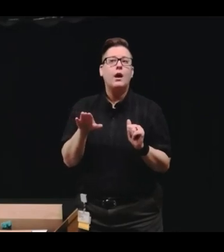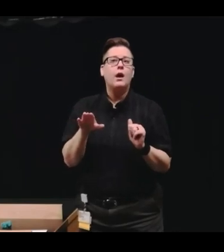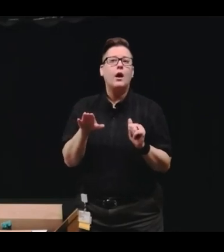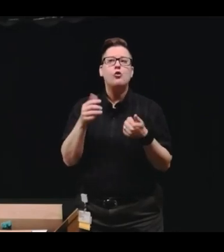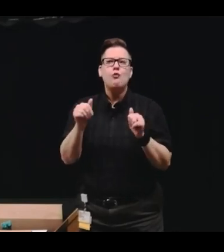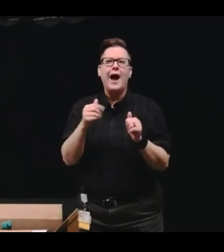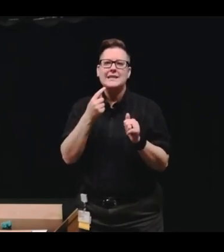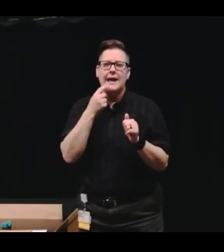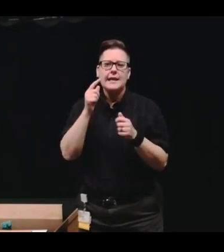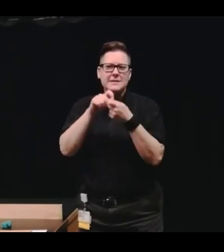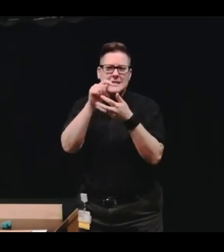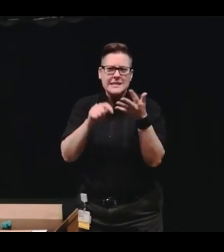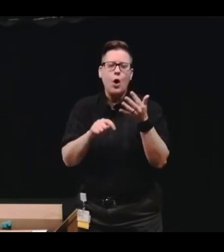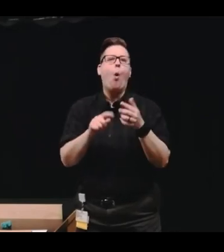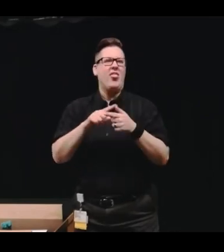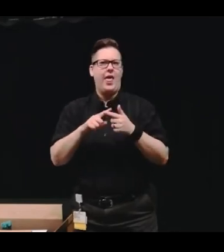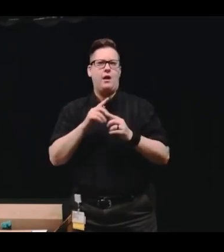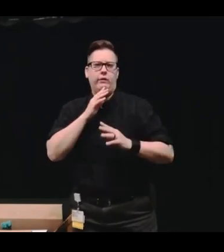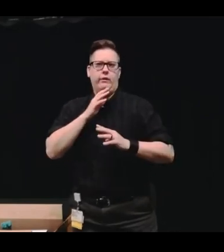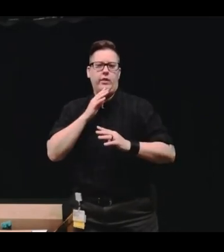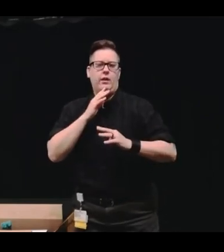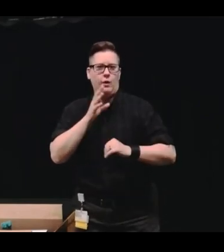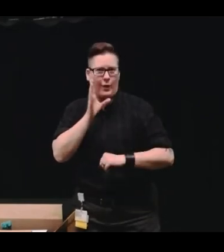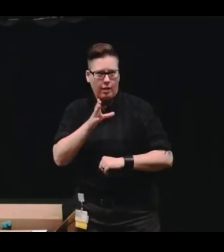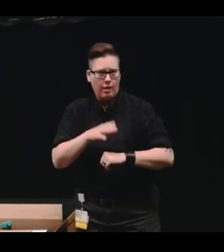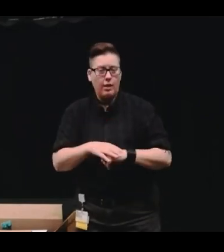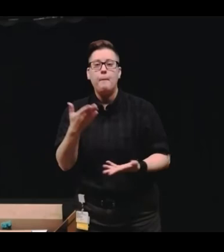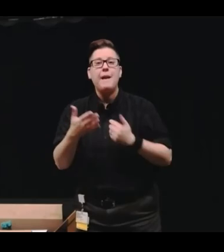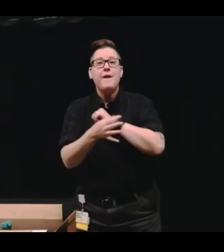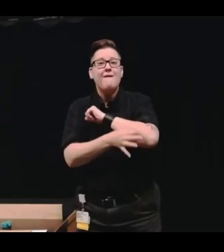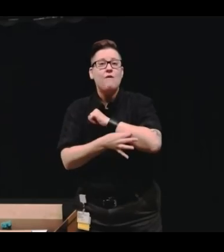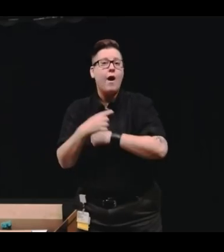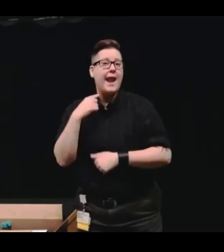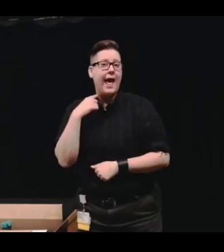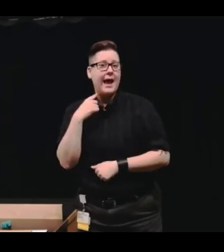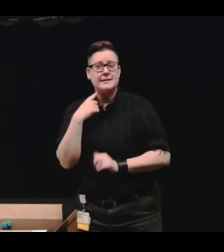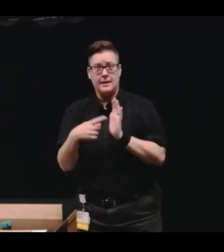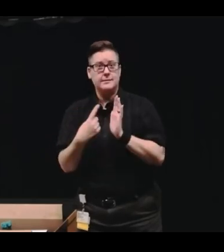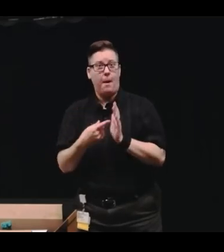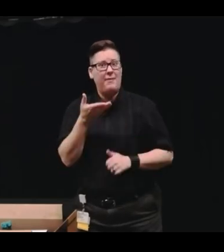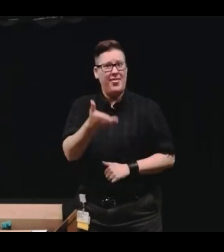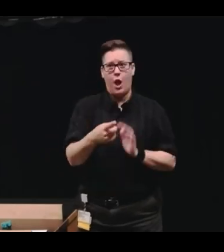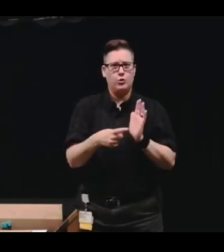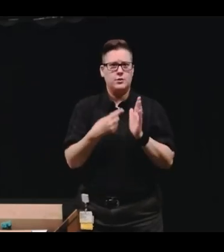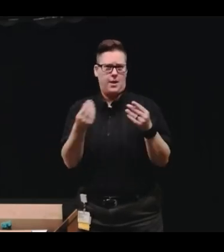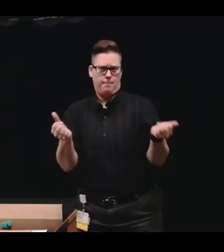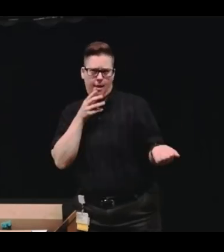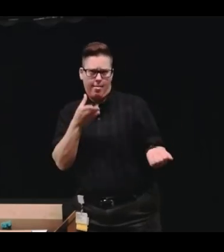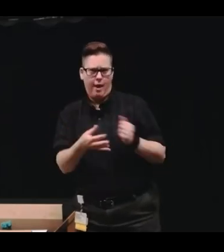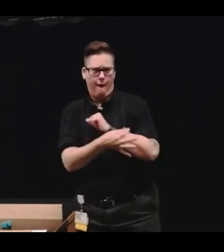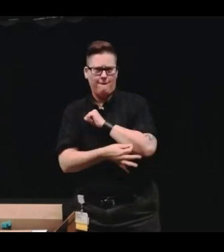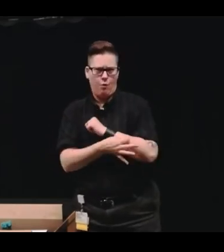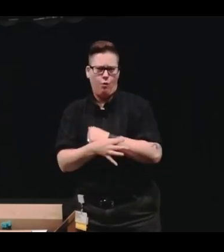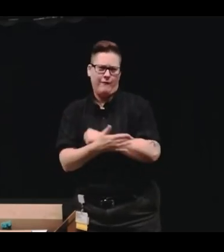halting. Same thing with accents. You might find that their foreign accent at times is present, other times is completely gone. So that level